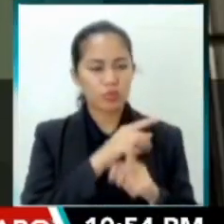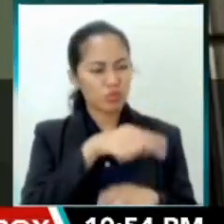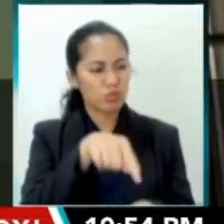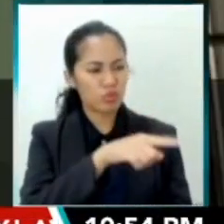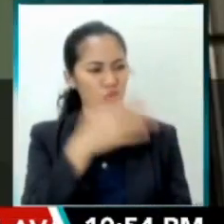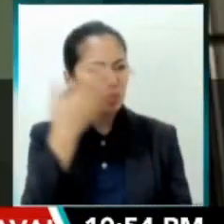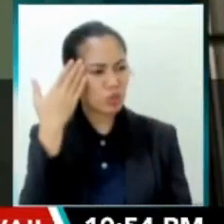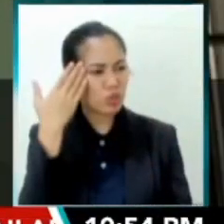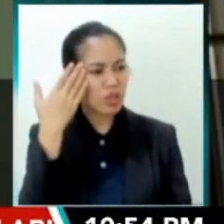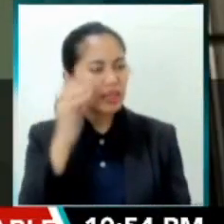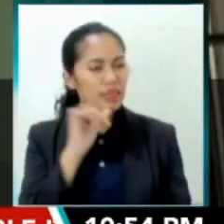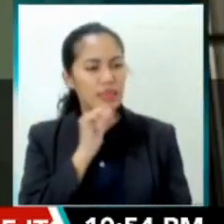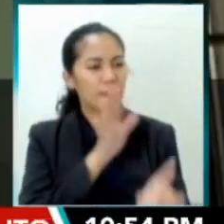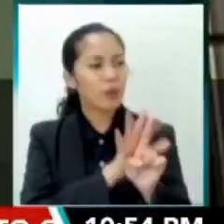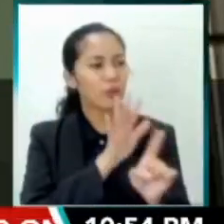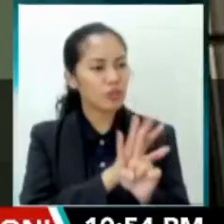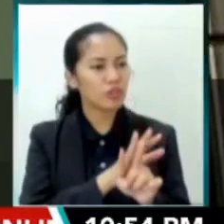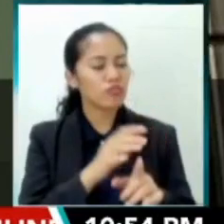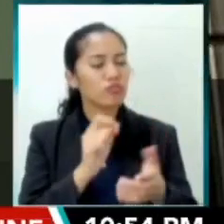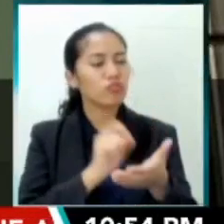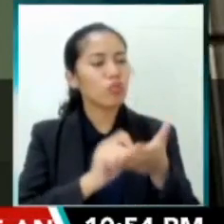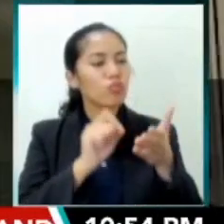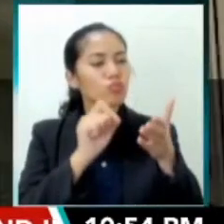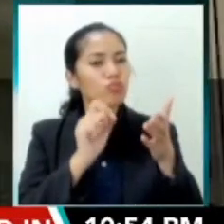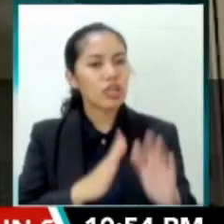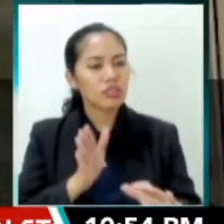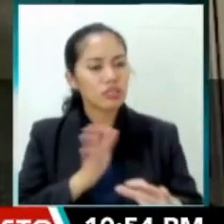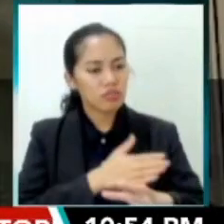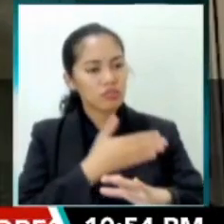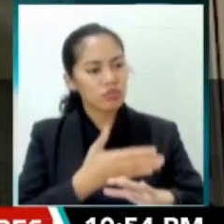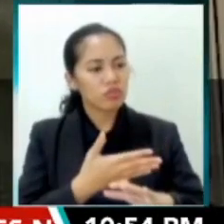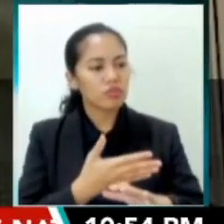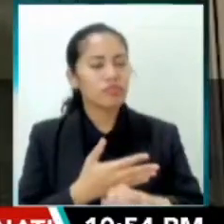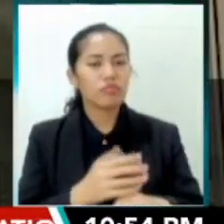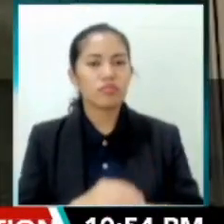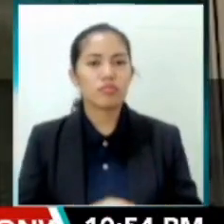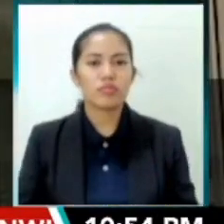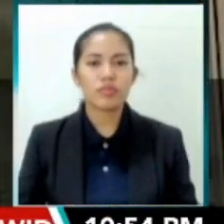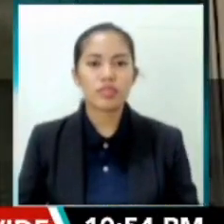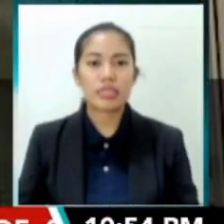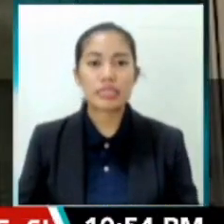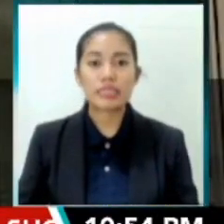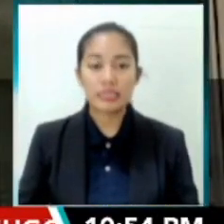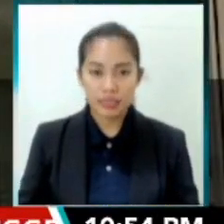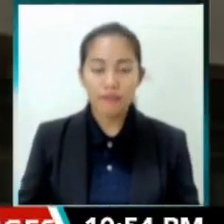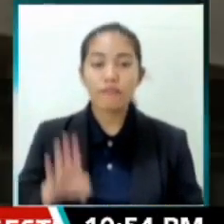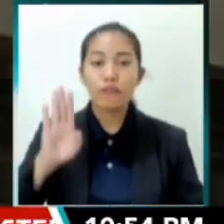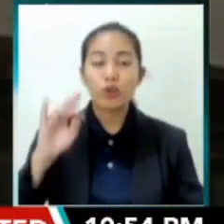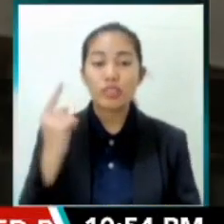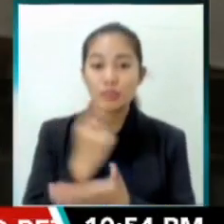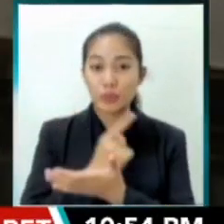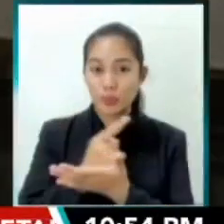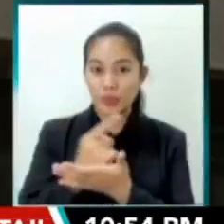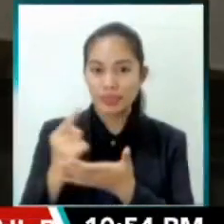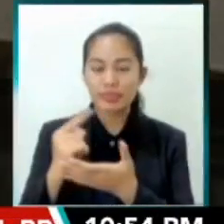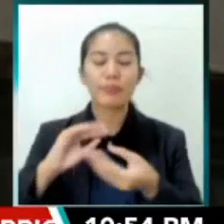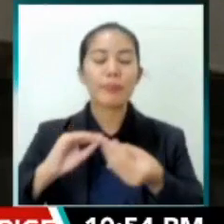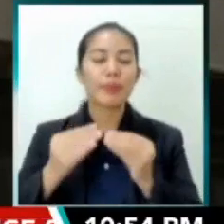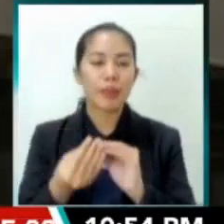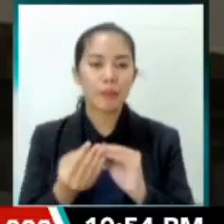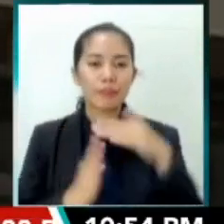without credit naging number one salud bing apatna lingosa uk no 2017 atnaging